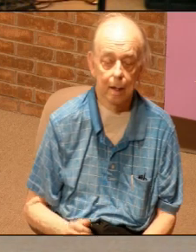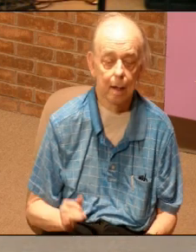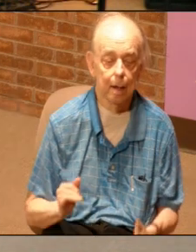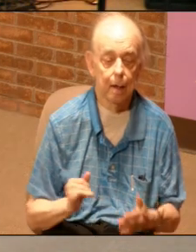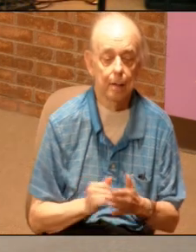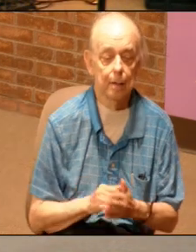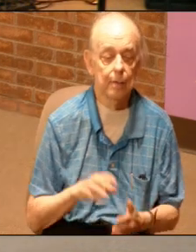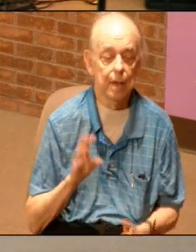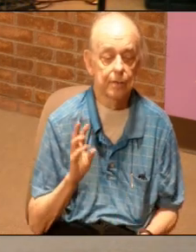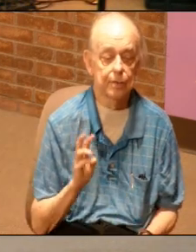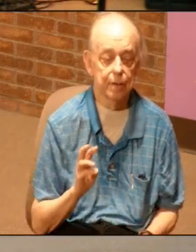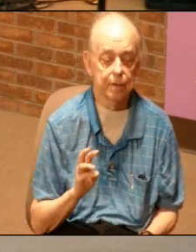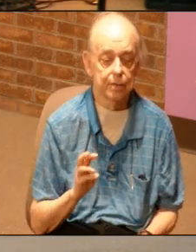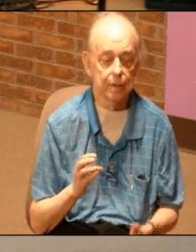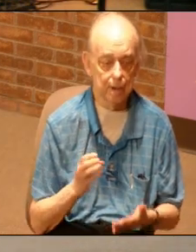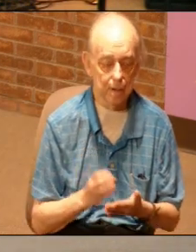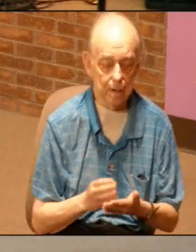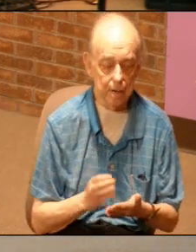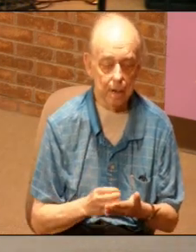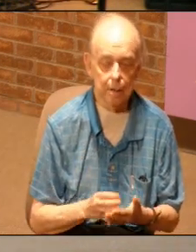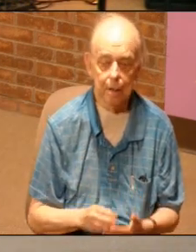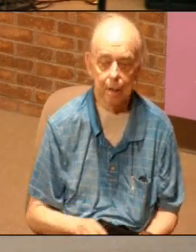That's 6 of them.